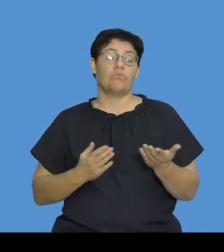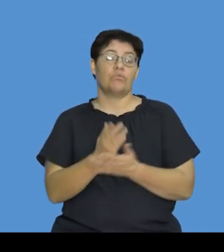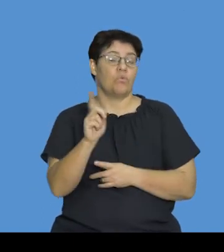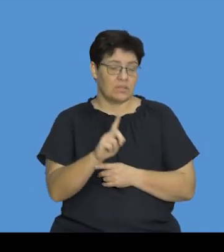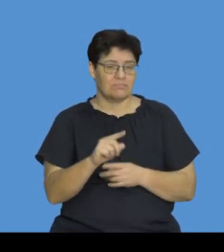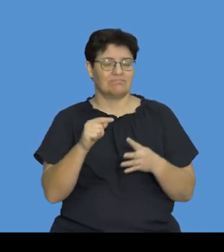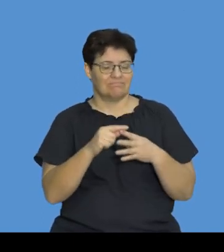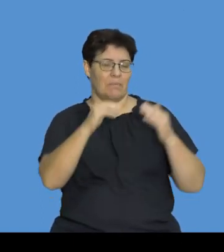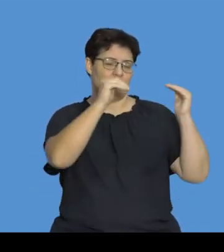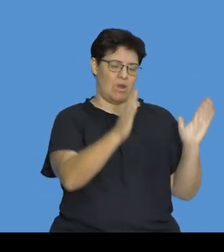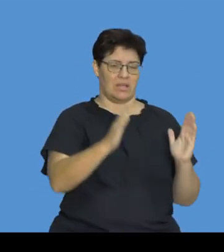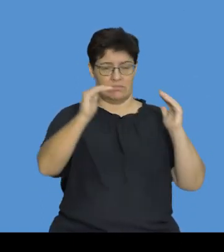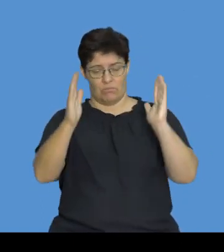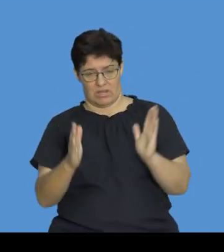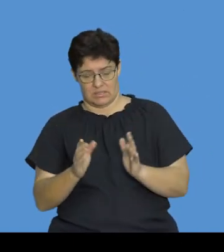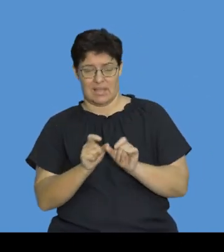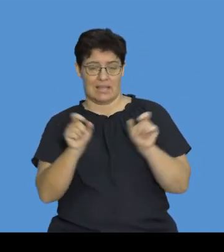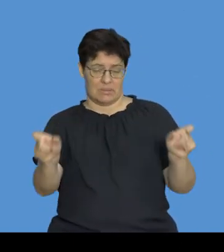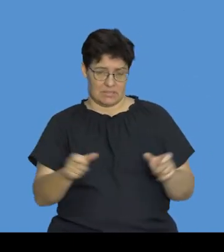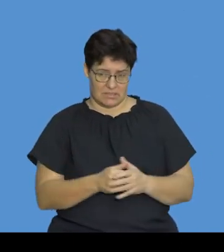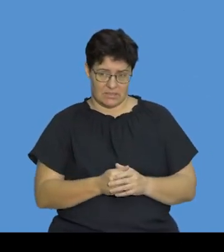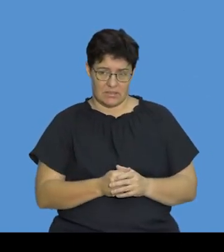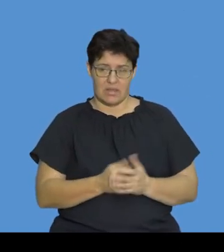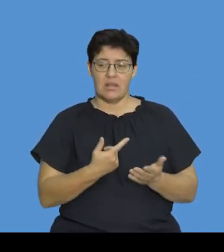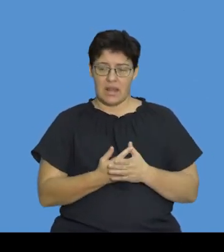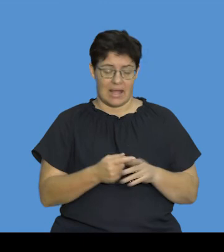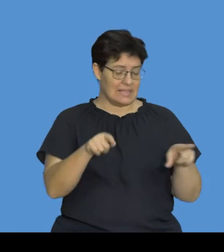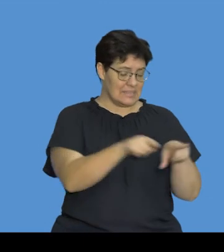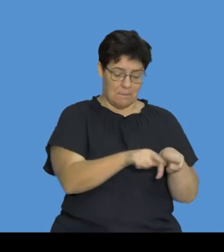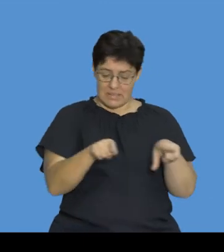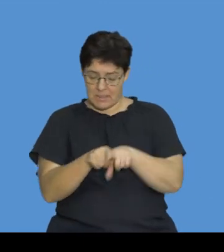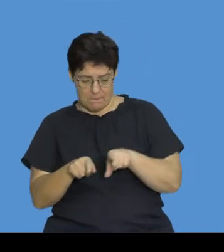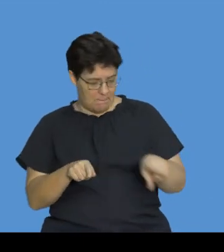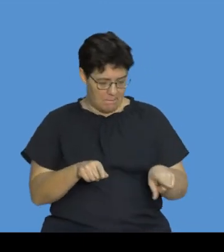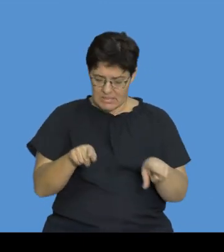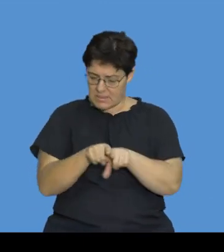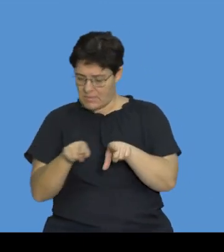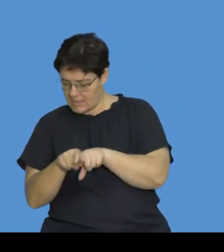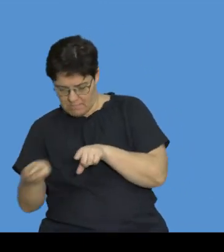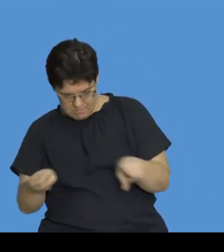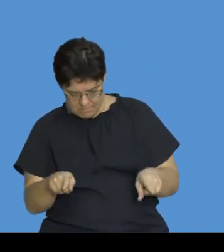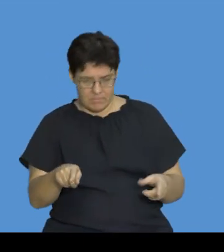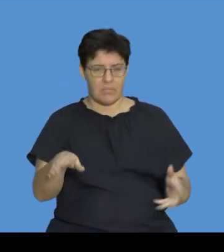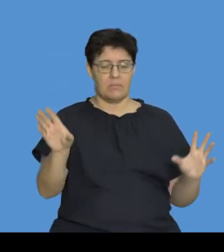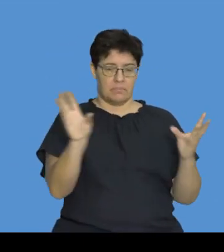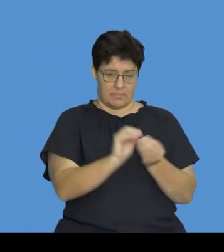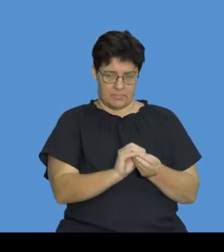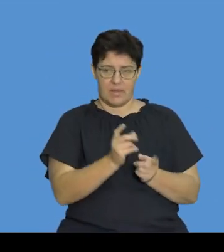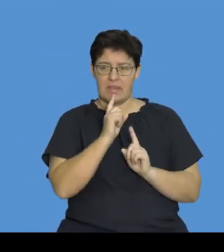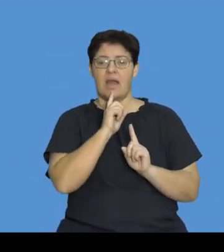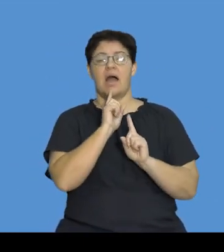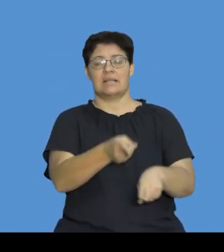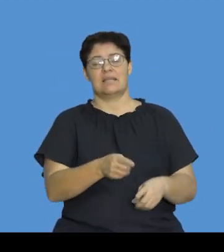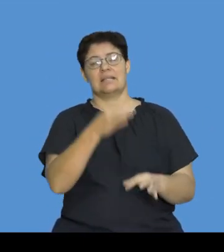with having brackets. And then always collect like terms, as you've been seeing me do, and give your answers in